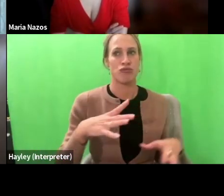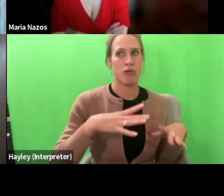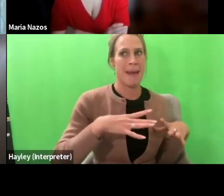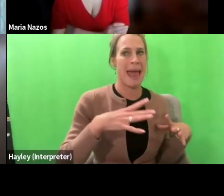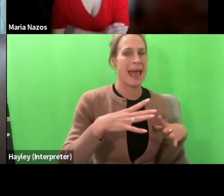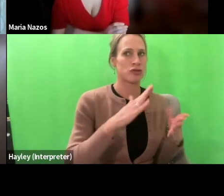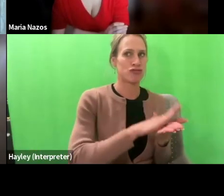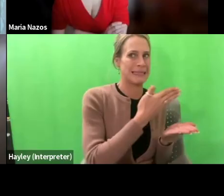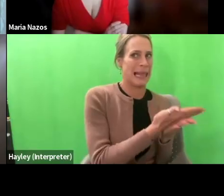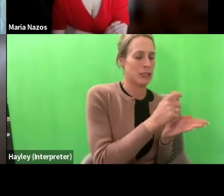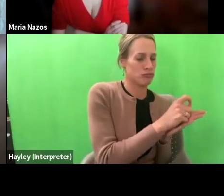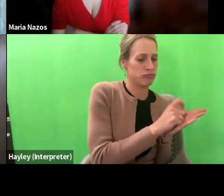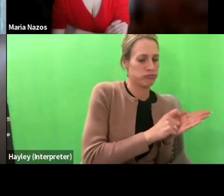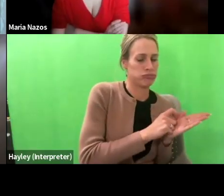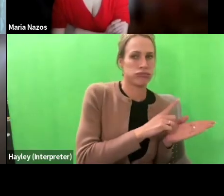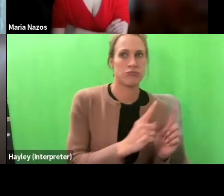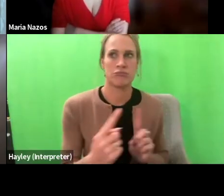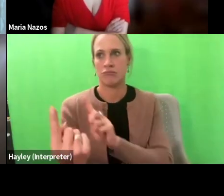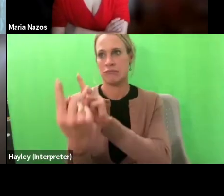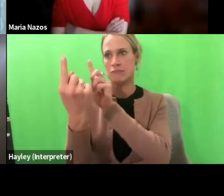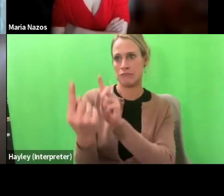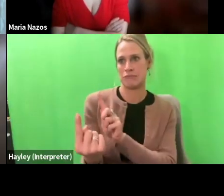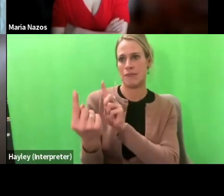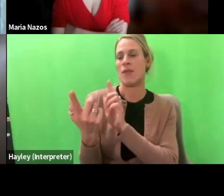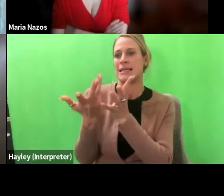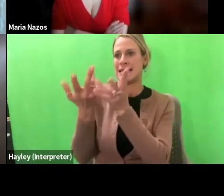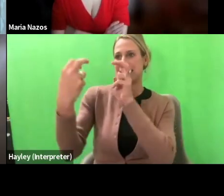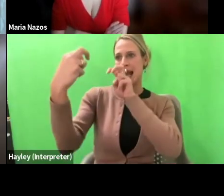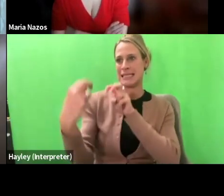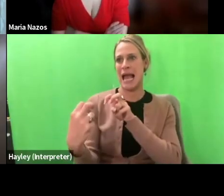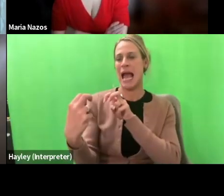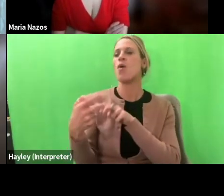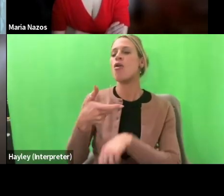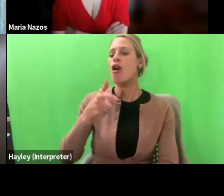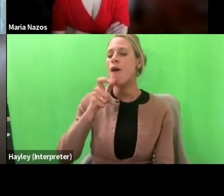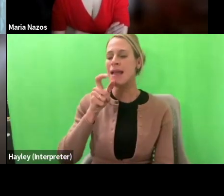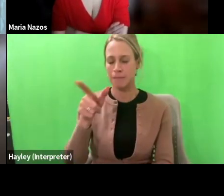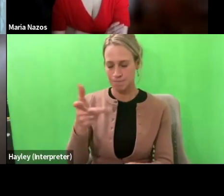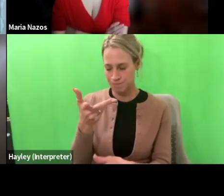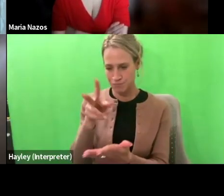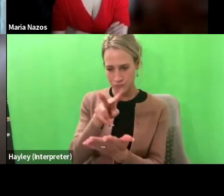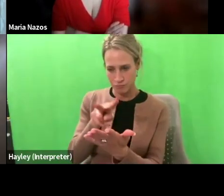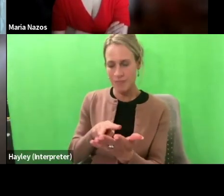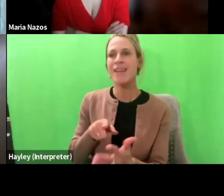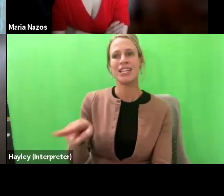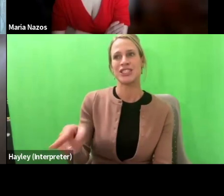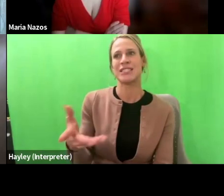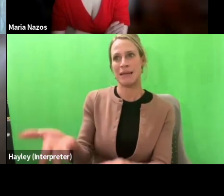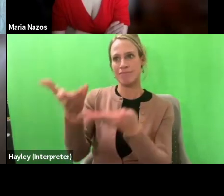coffee, and we sat down, and she was very hospitable, as she always is, and looked at the poems, and she said, I think you should translate this